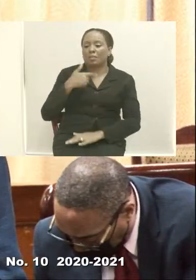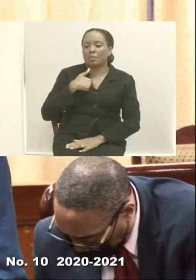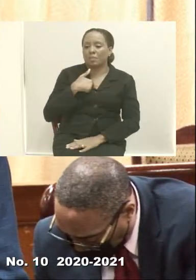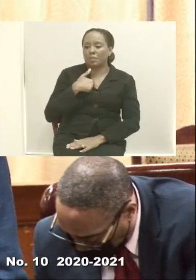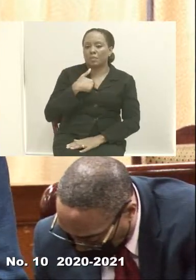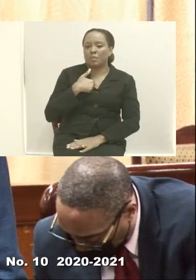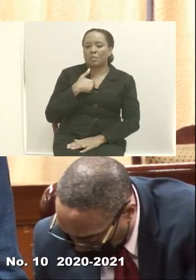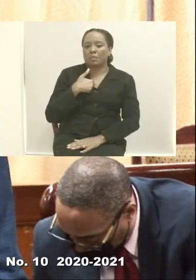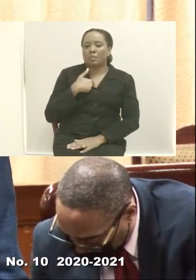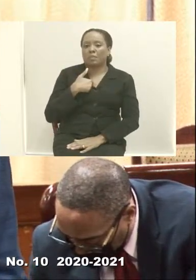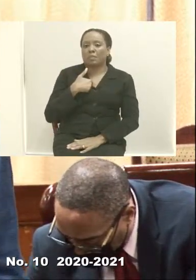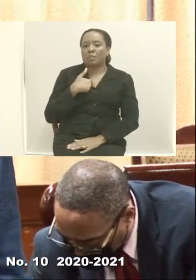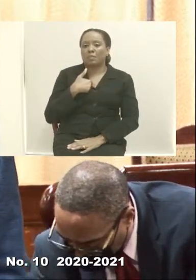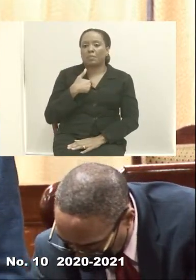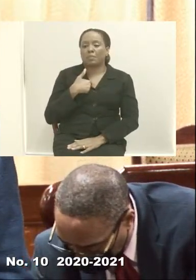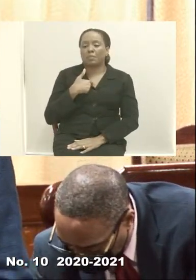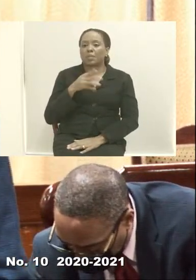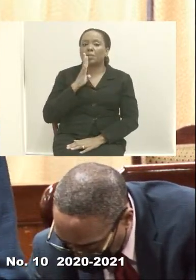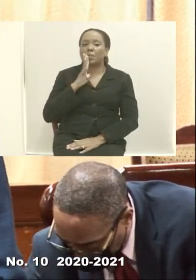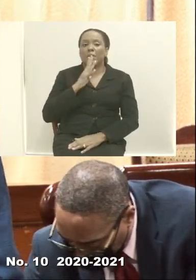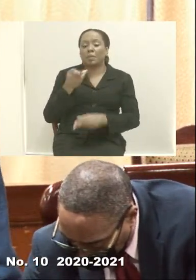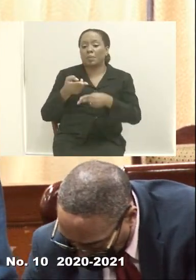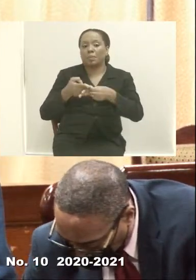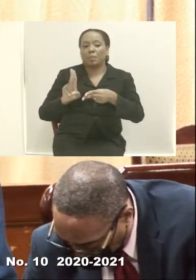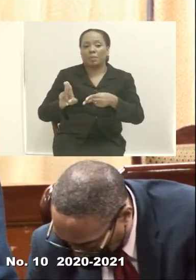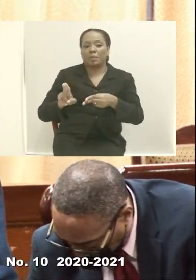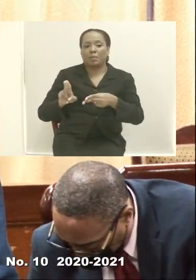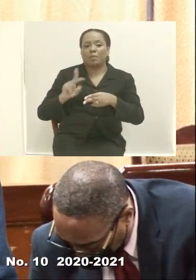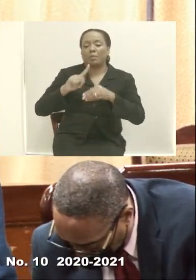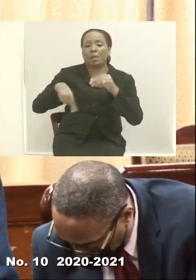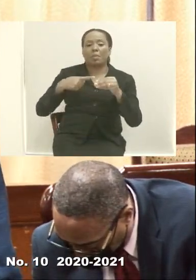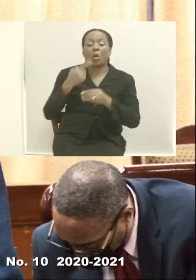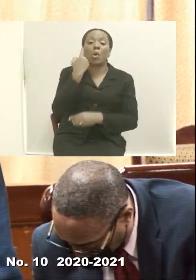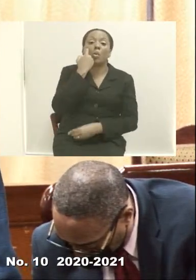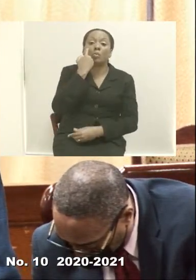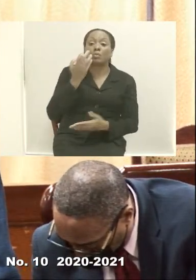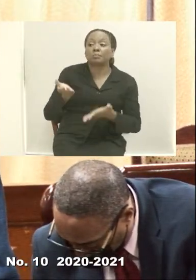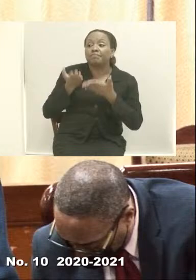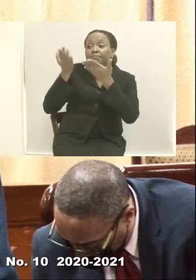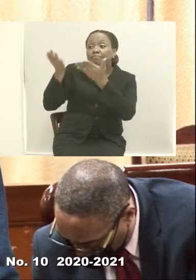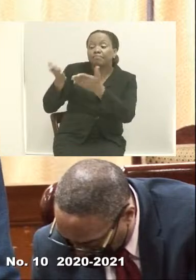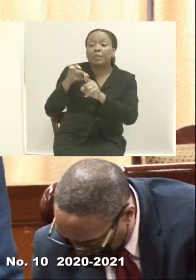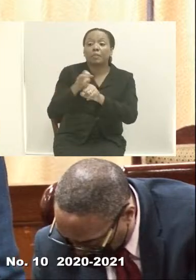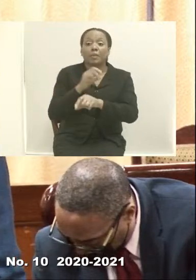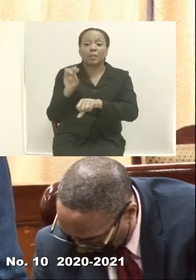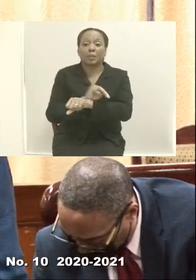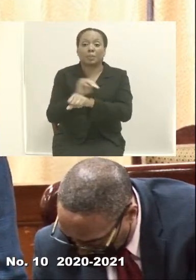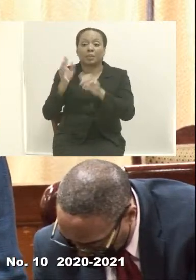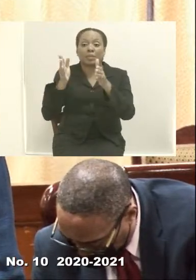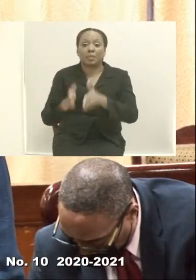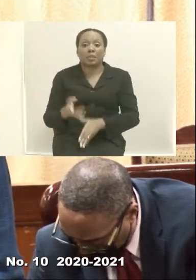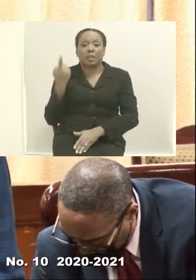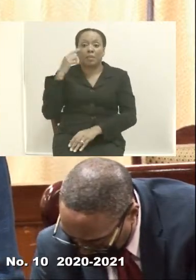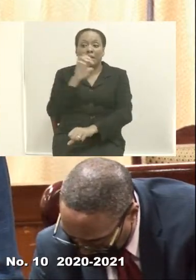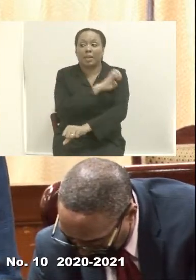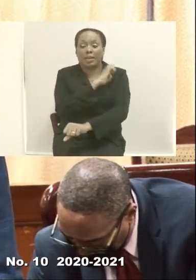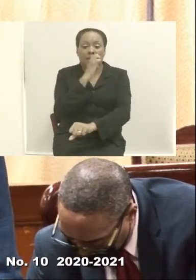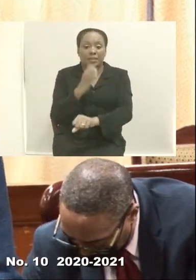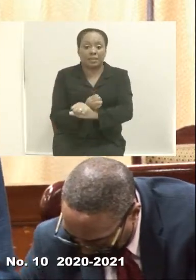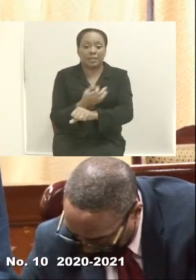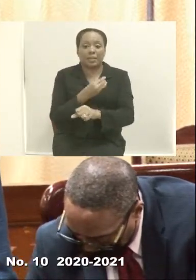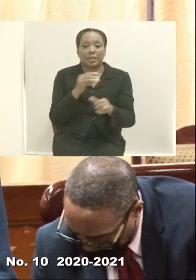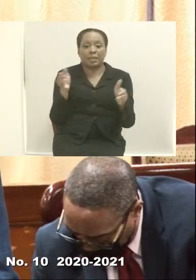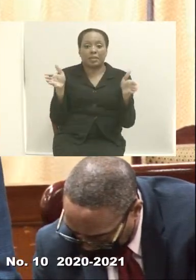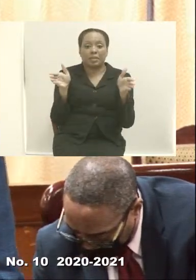to questions to the presentation of the Honourable Minister for Energy and Small Business